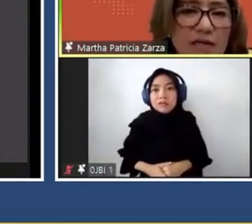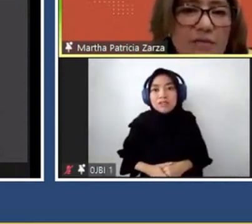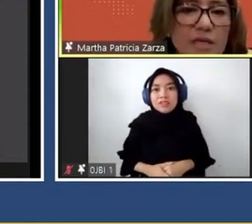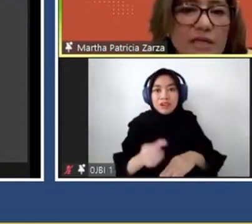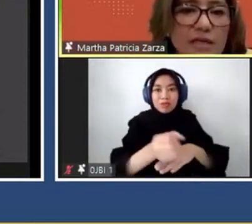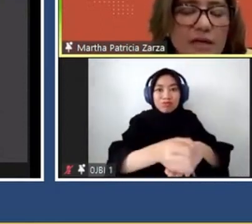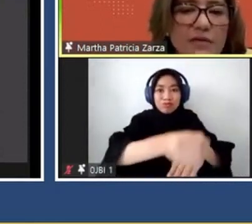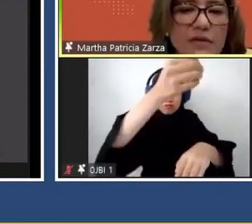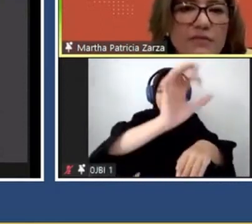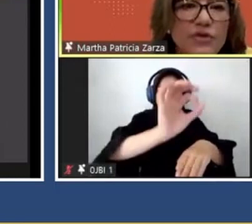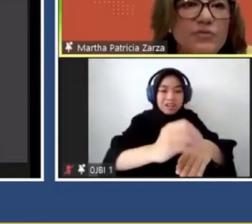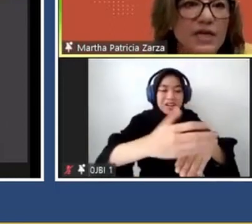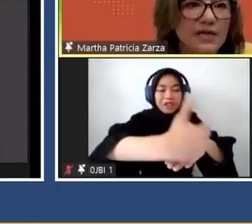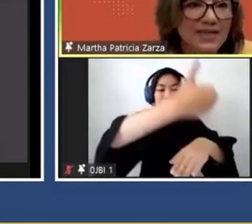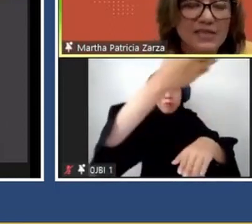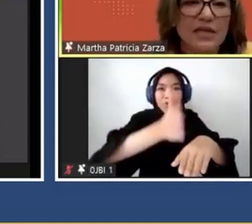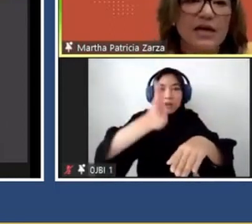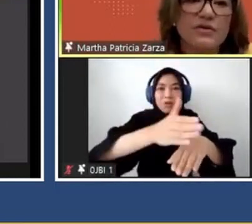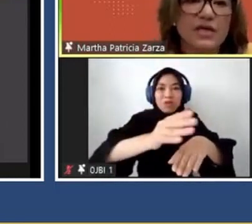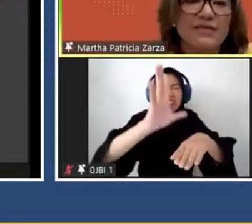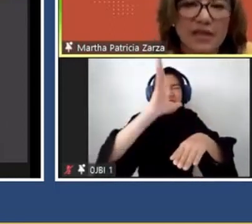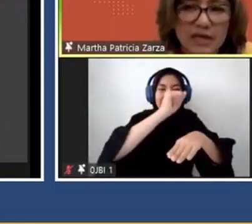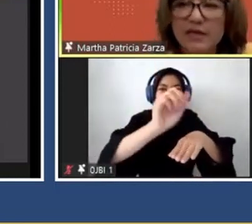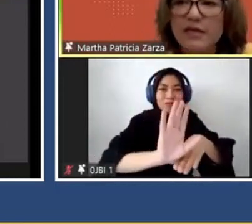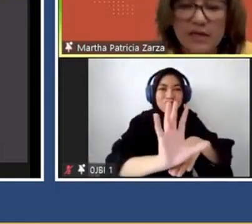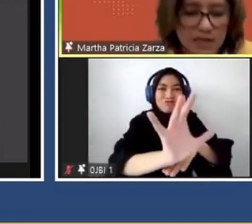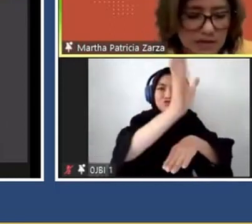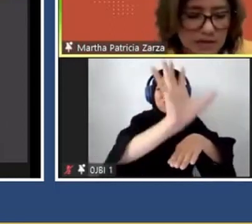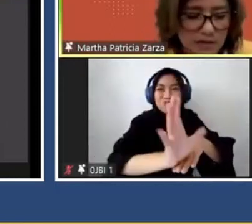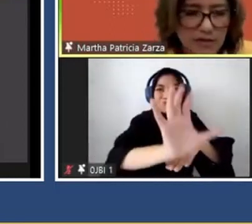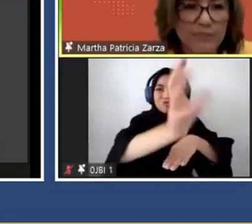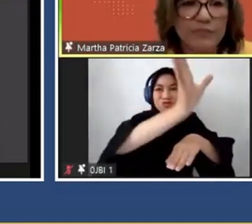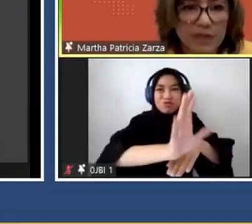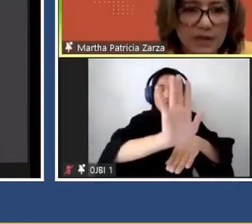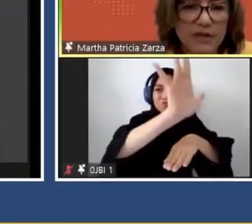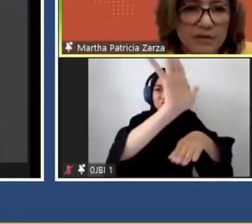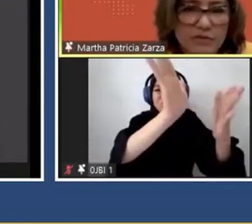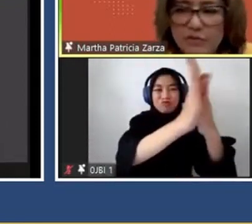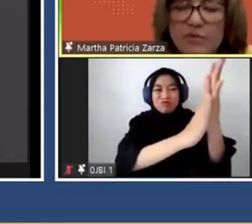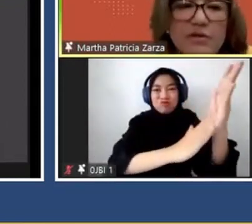dark, meaning that the fumes are inside the house and they are,